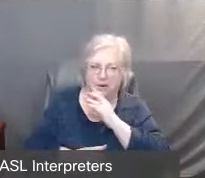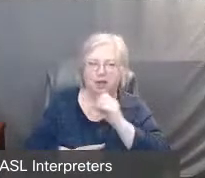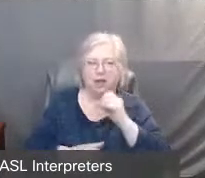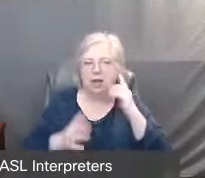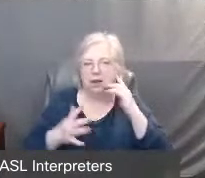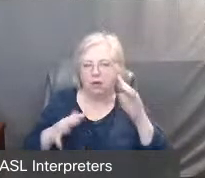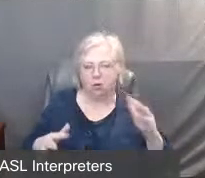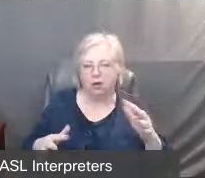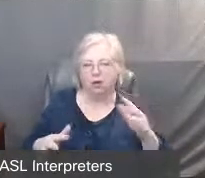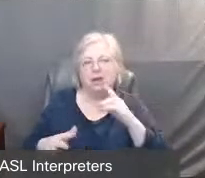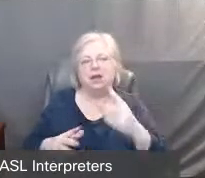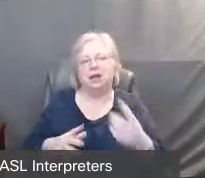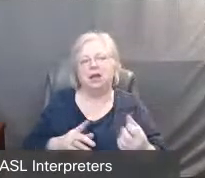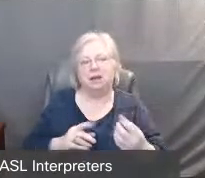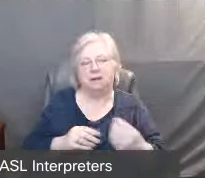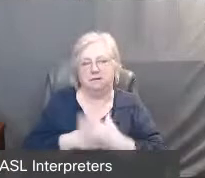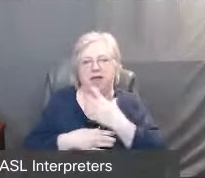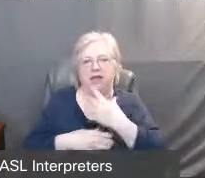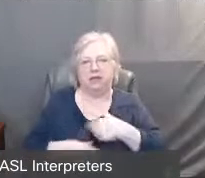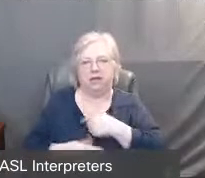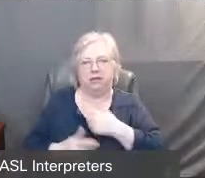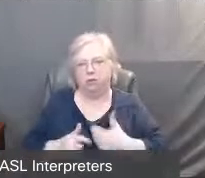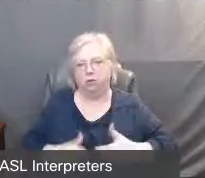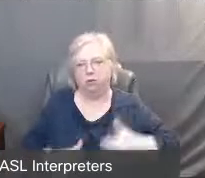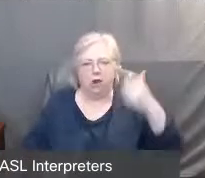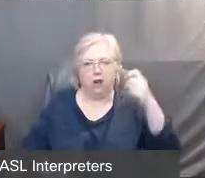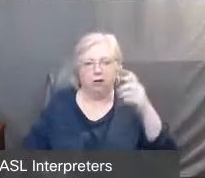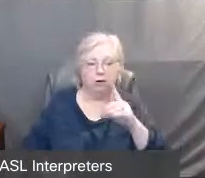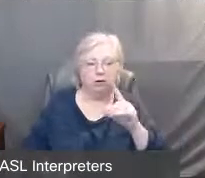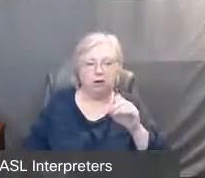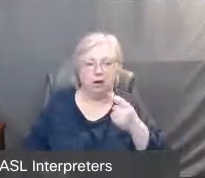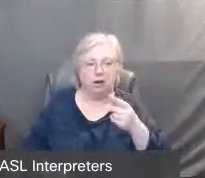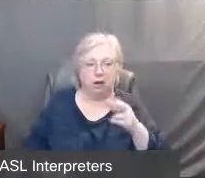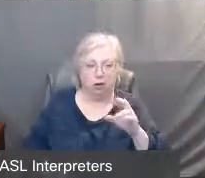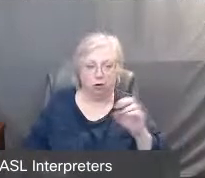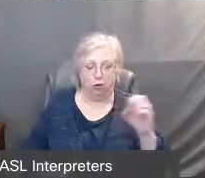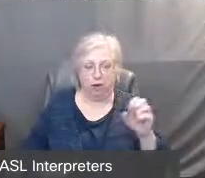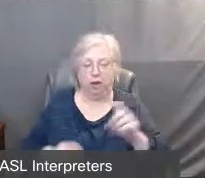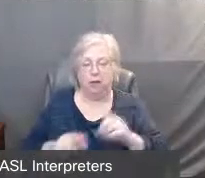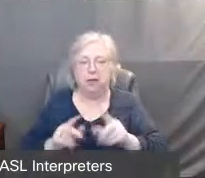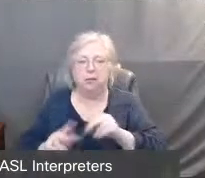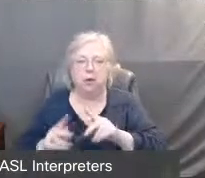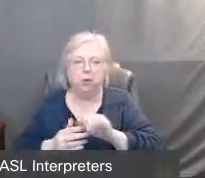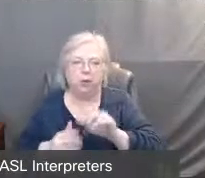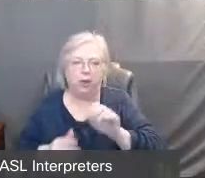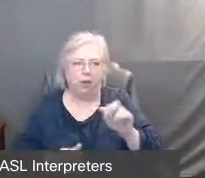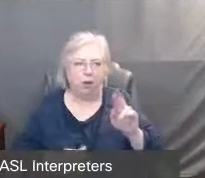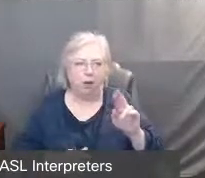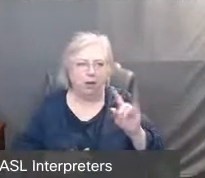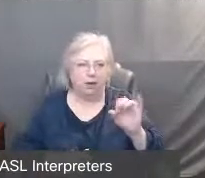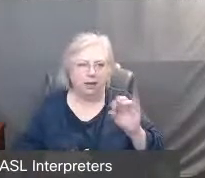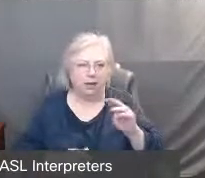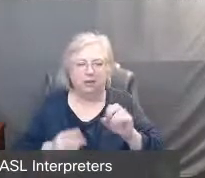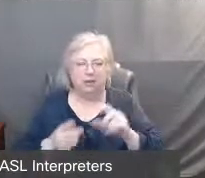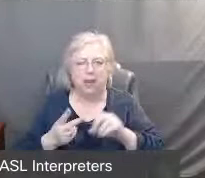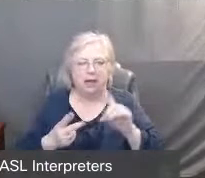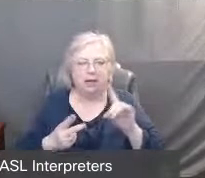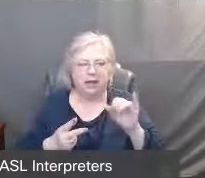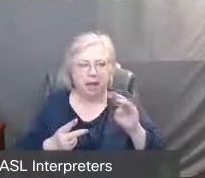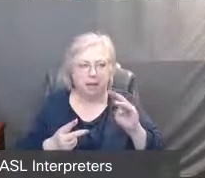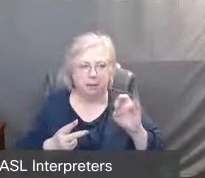impacts us to a greater degree. We also have concerns for our neighbors that are diagnosed with autism and dementia, which can make